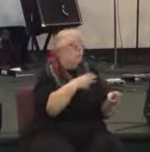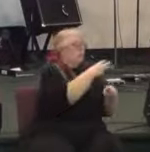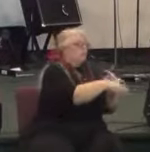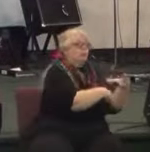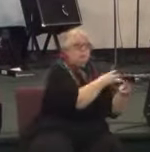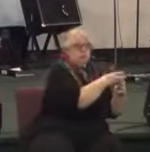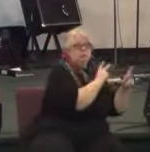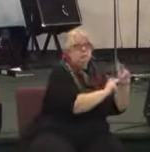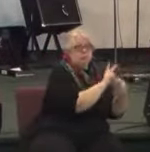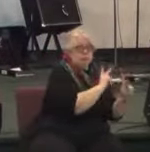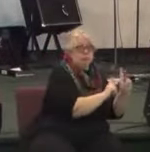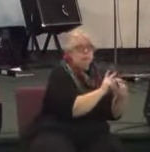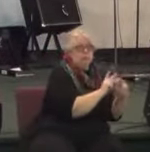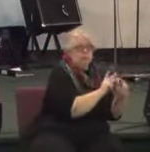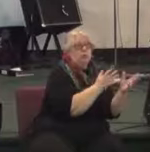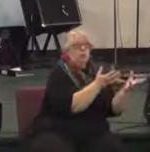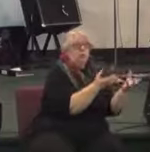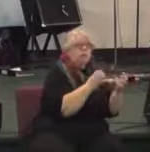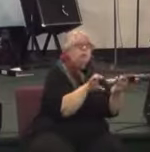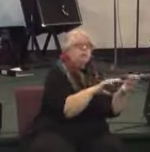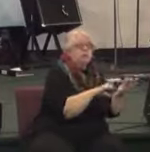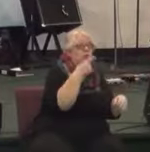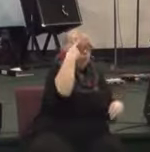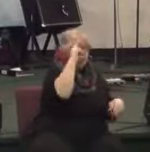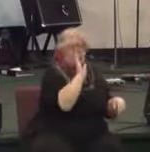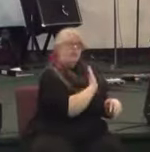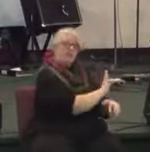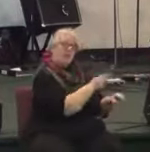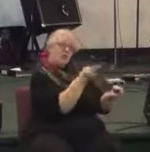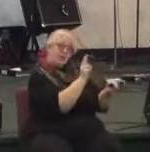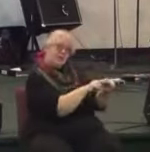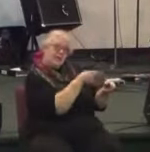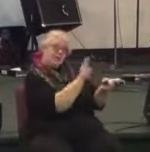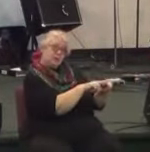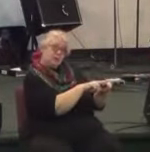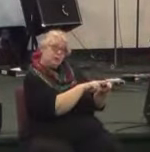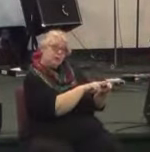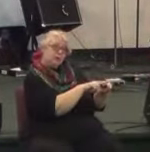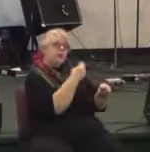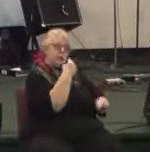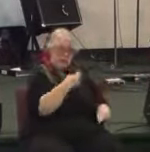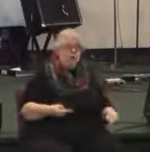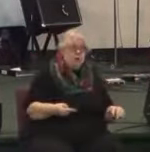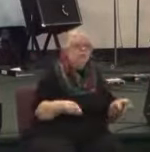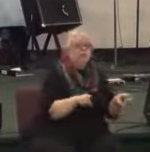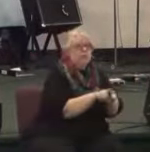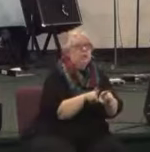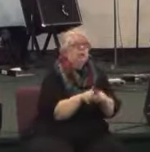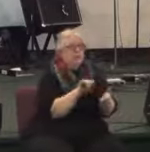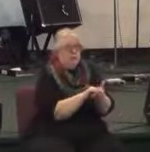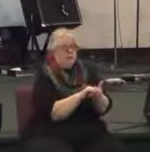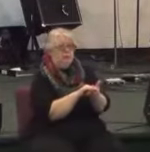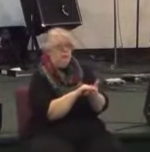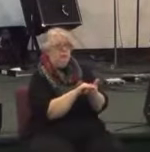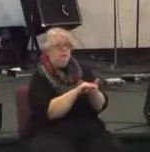And Herod loved power, and he used it. And I have Romans 13 here written down, and I want you to study that this